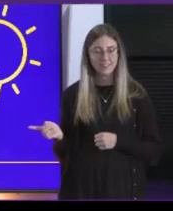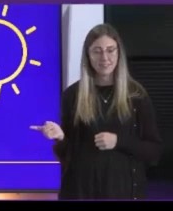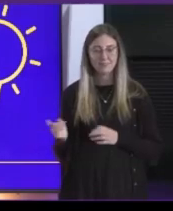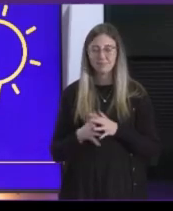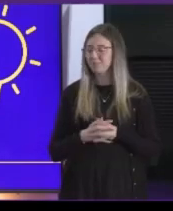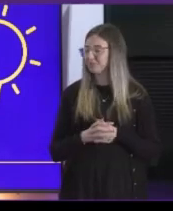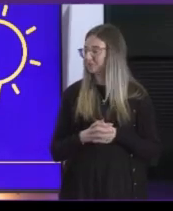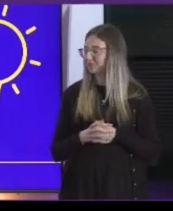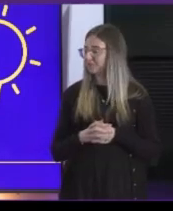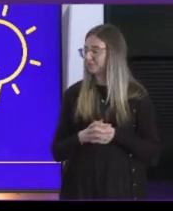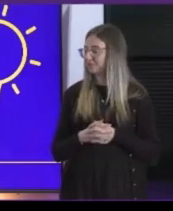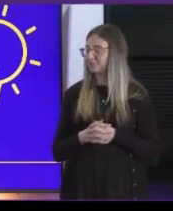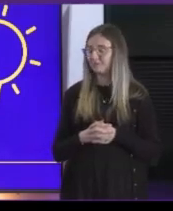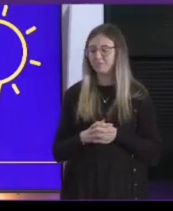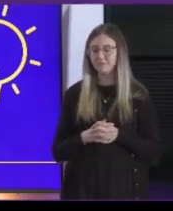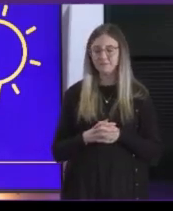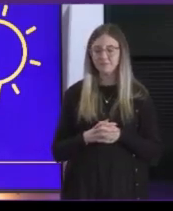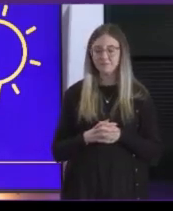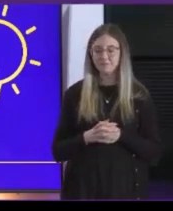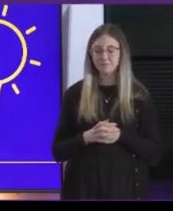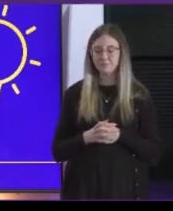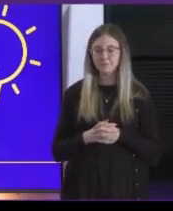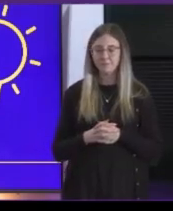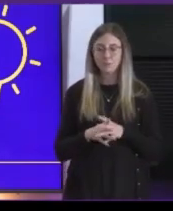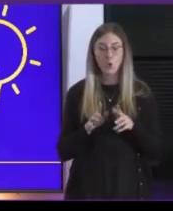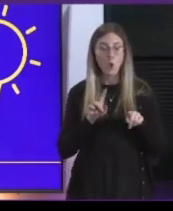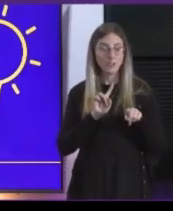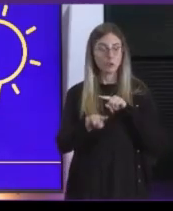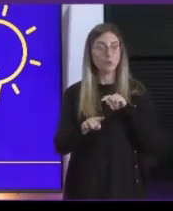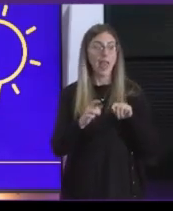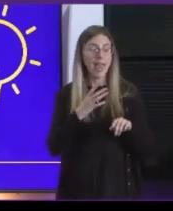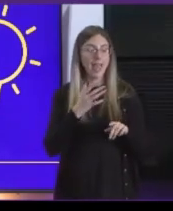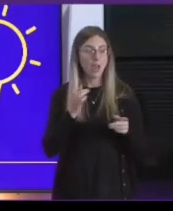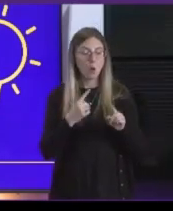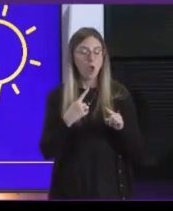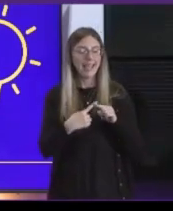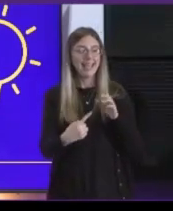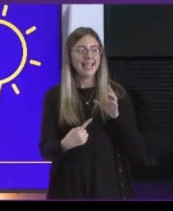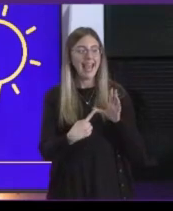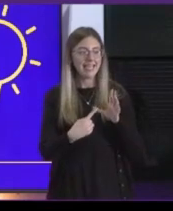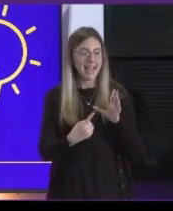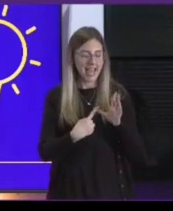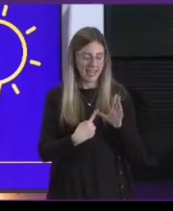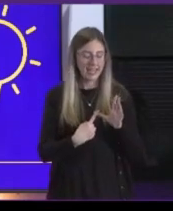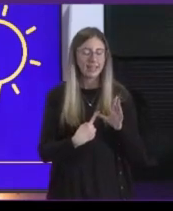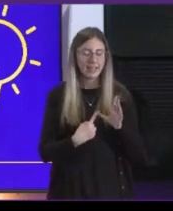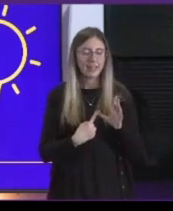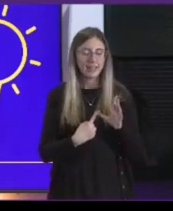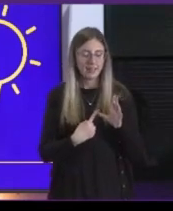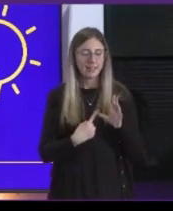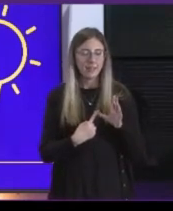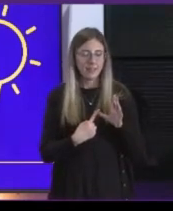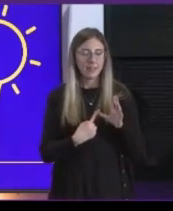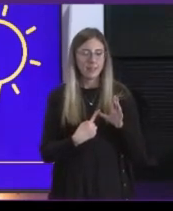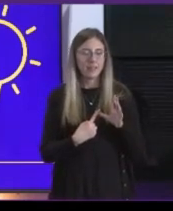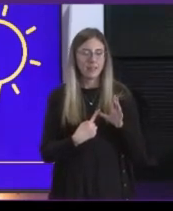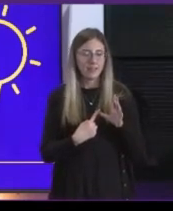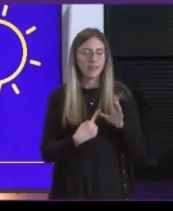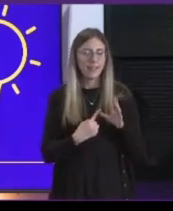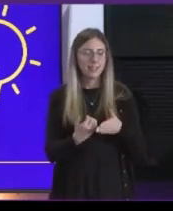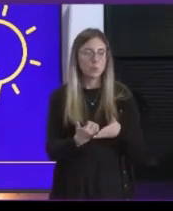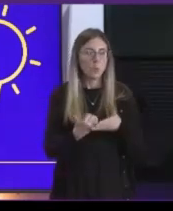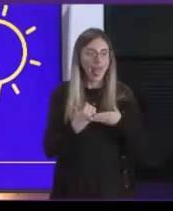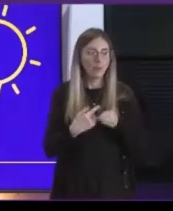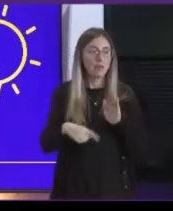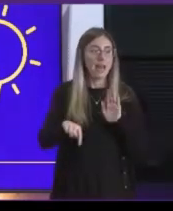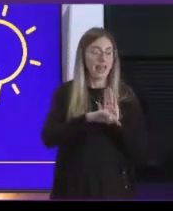you're in the position of trying to use the EAA, in a sense, in advance as a backdrop to the legislation